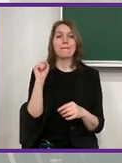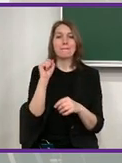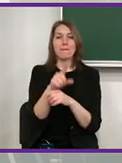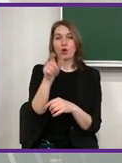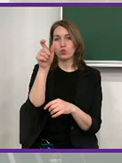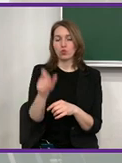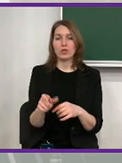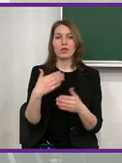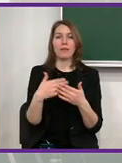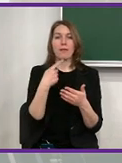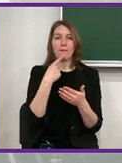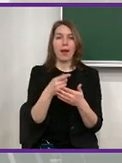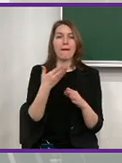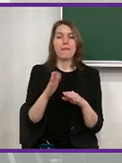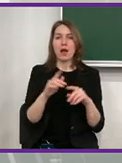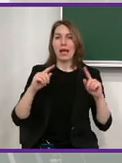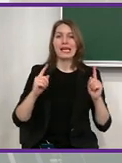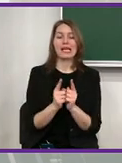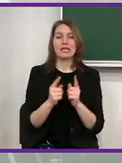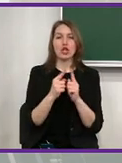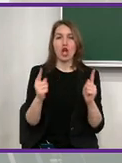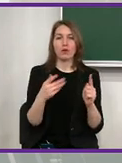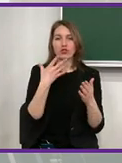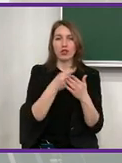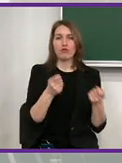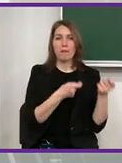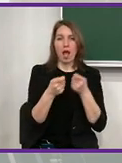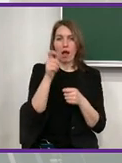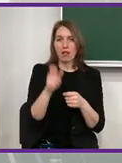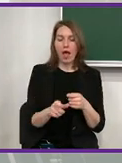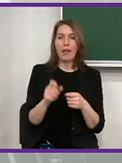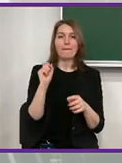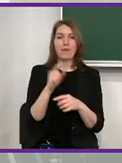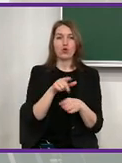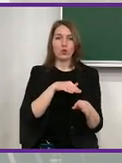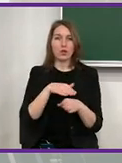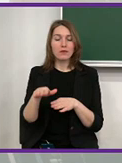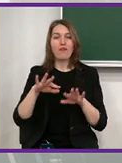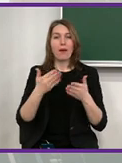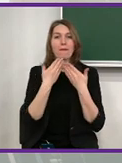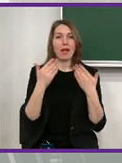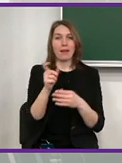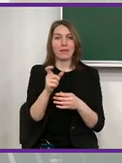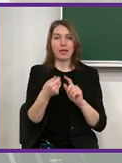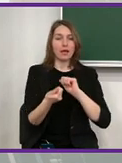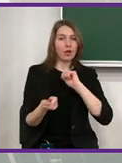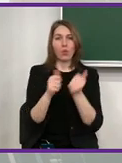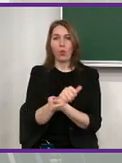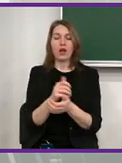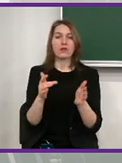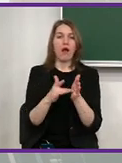next case could be when the company contributes to negative impact, for example, when there are short delivery